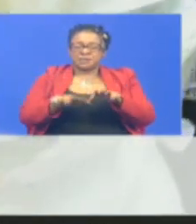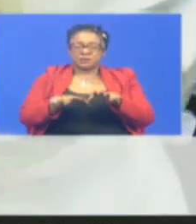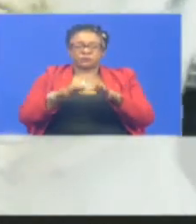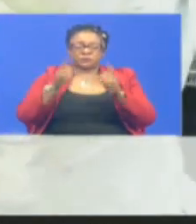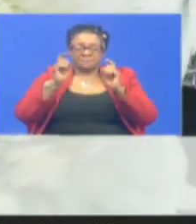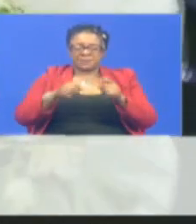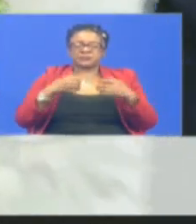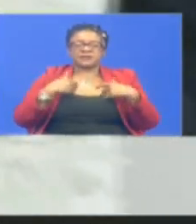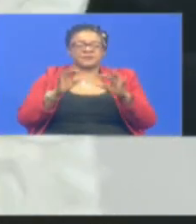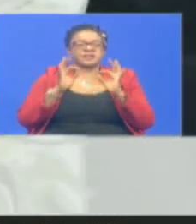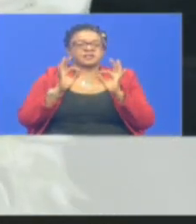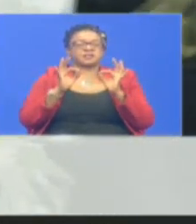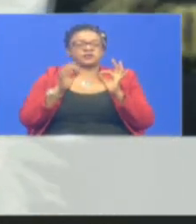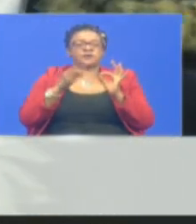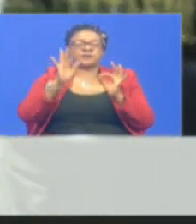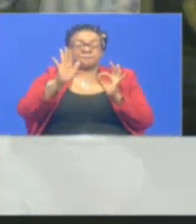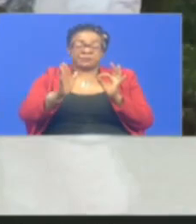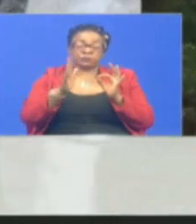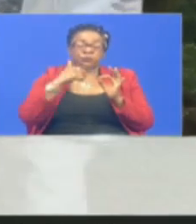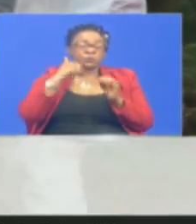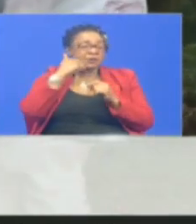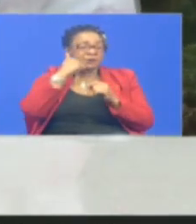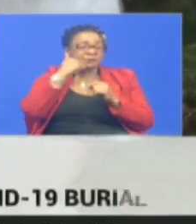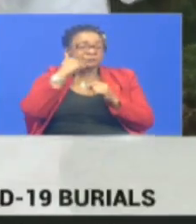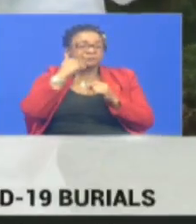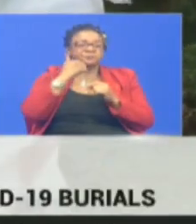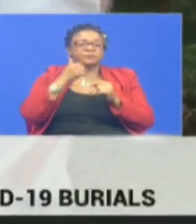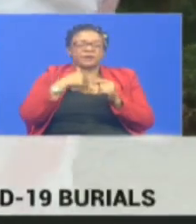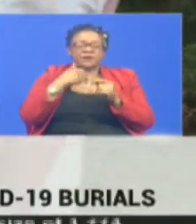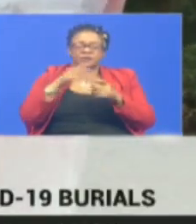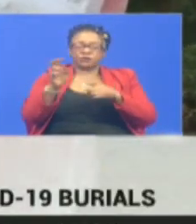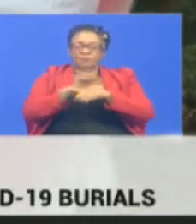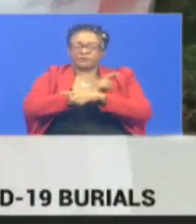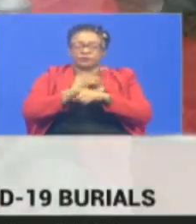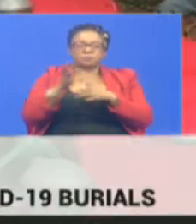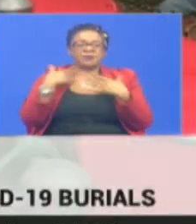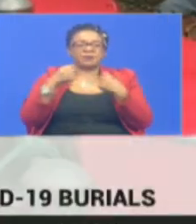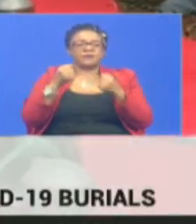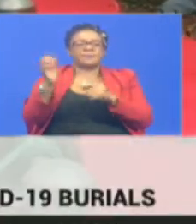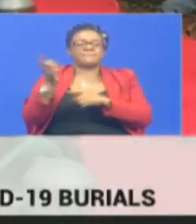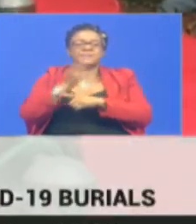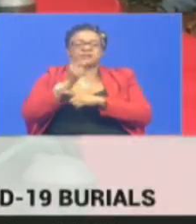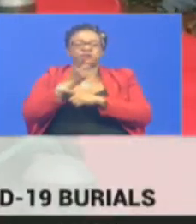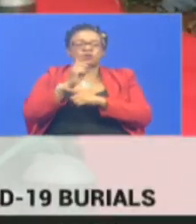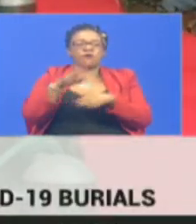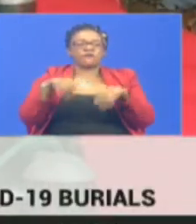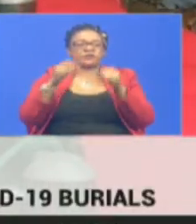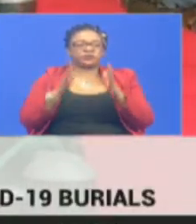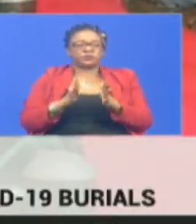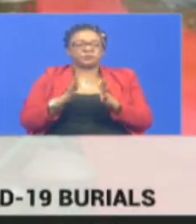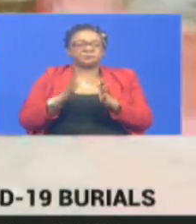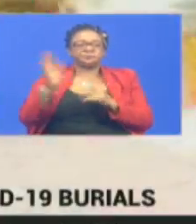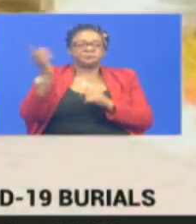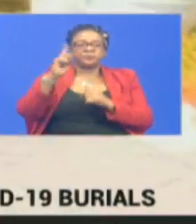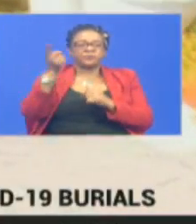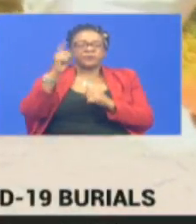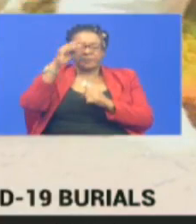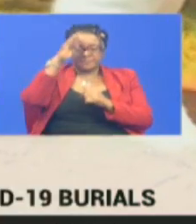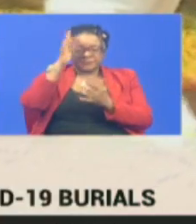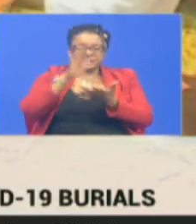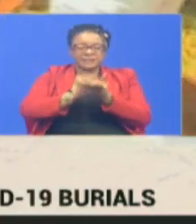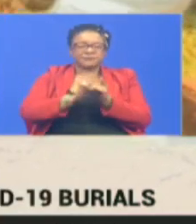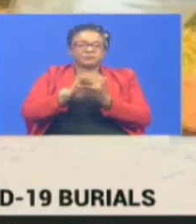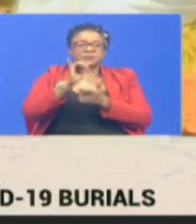the deceased while minimizing excessive supervision by health ministry officials. The ministry believes that the protocols will